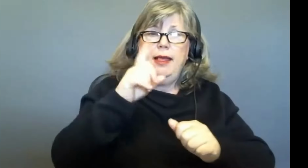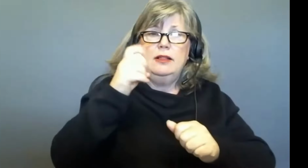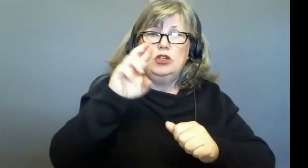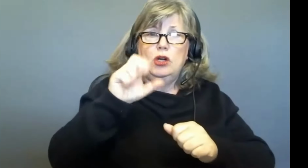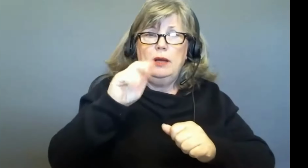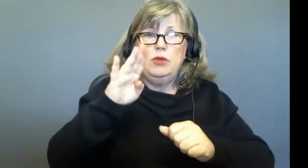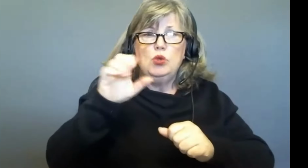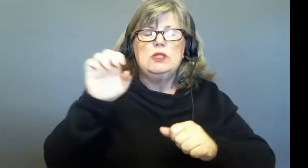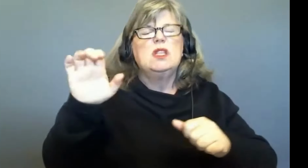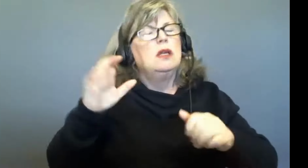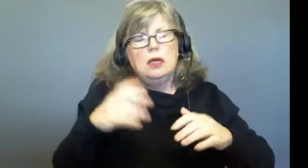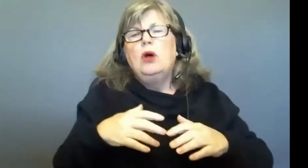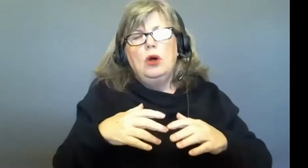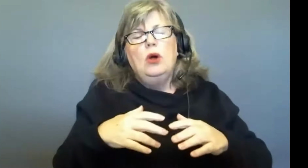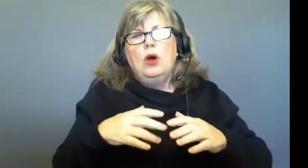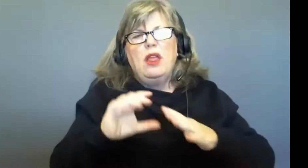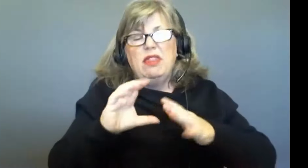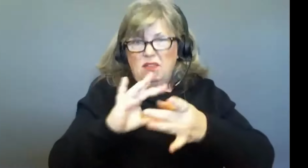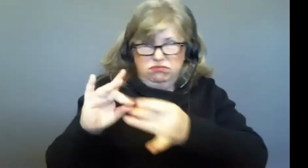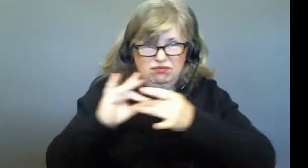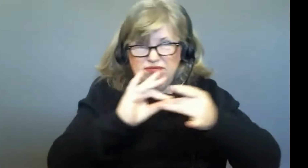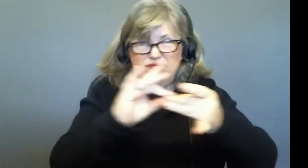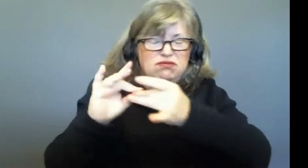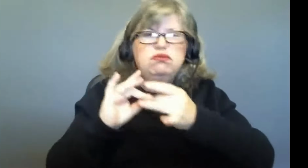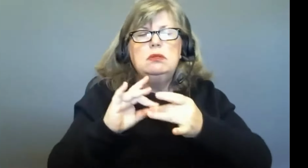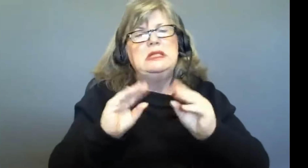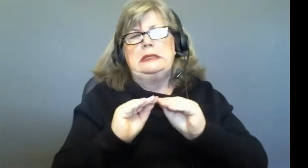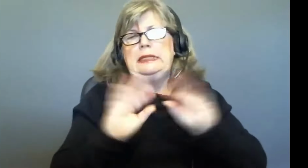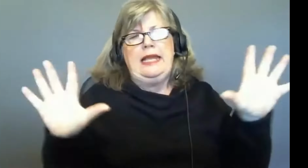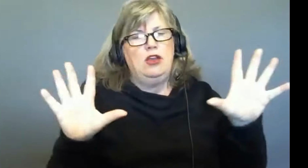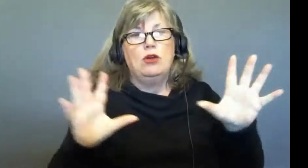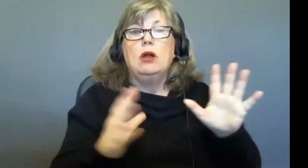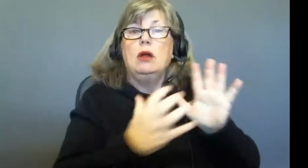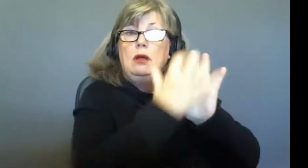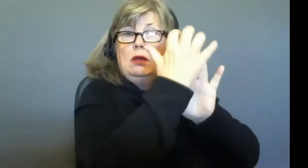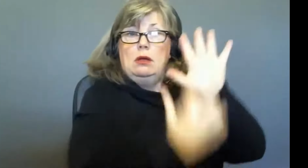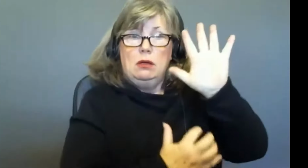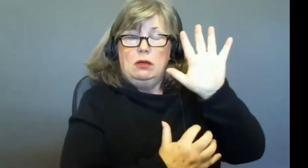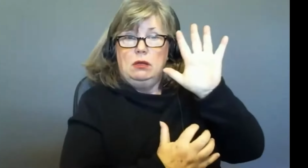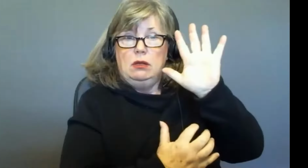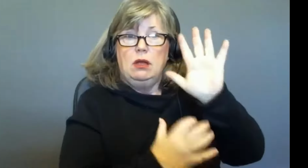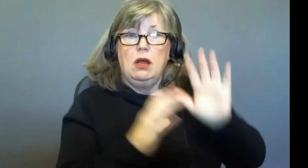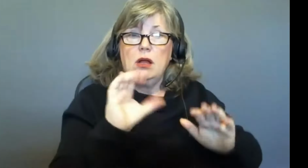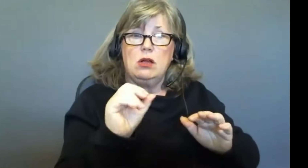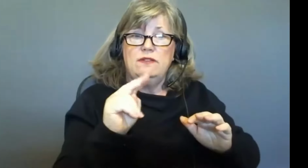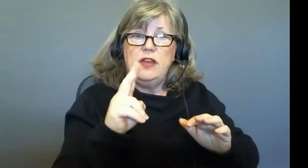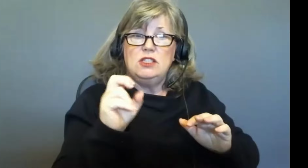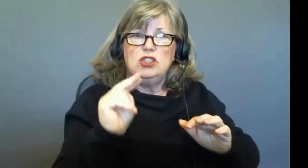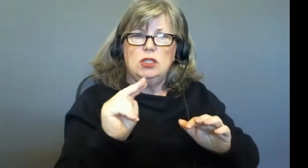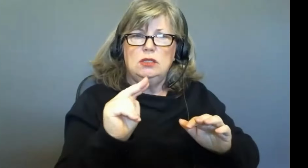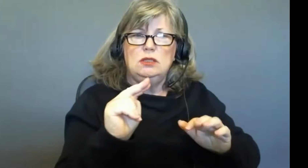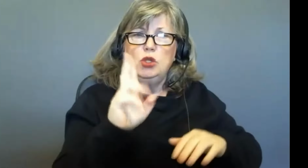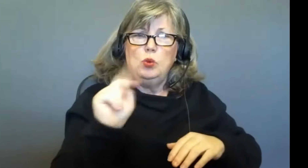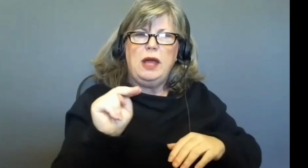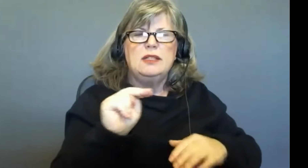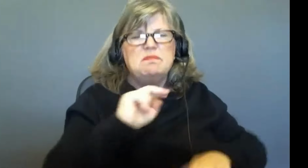that an international charter of the rights of older persons needs to be swiftly adopted. It is